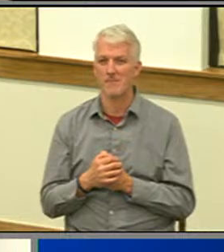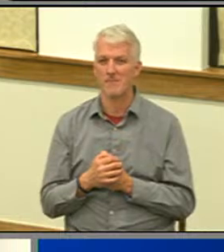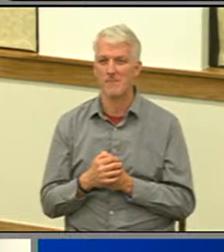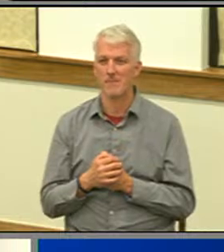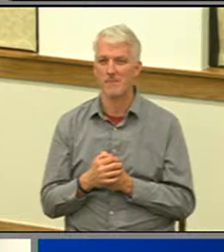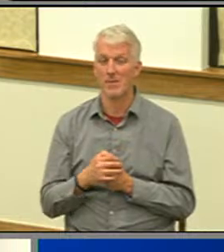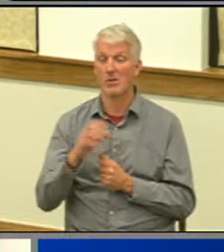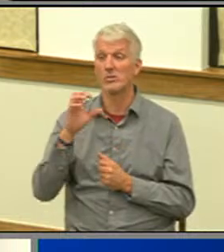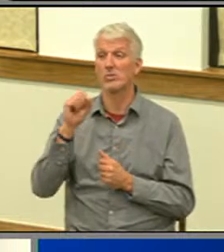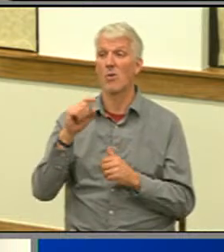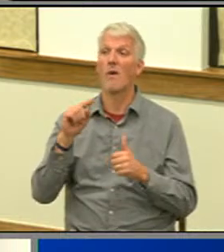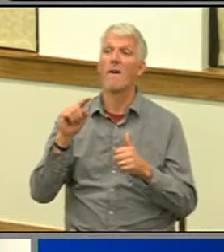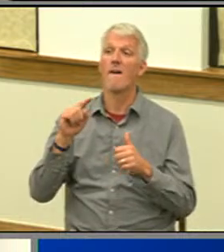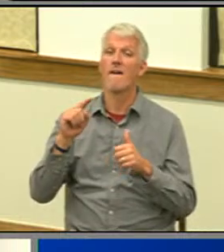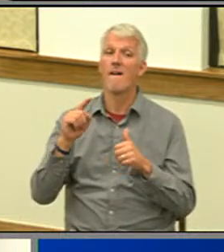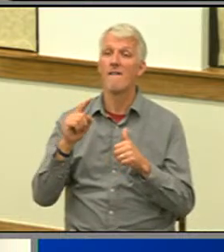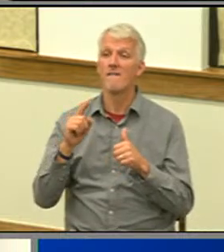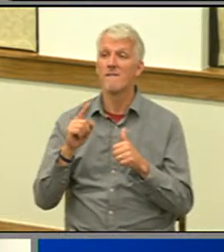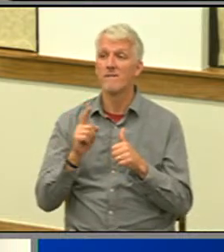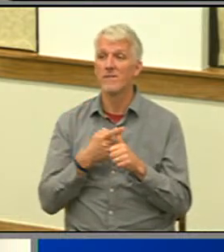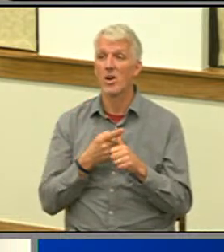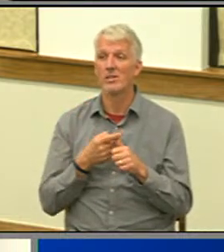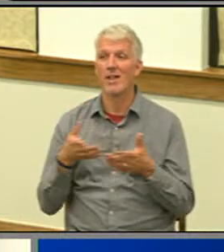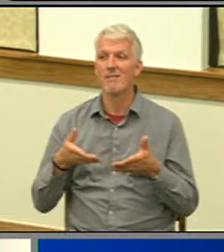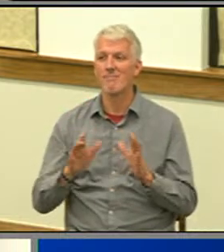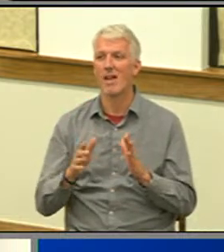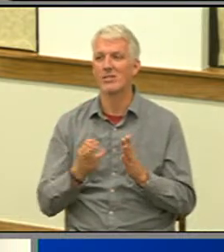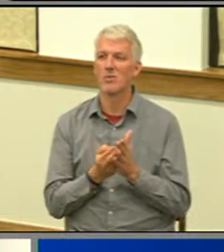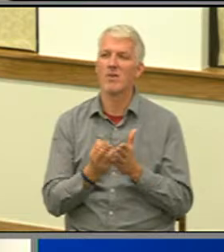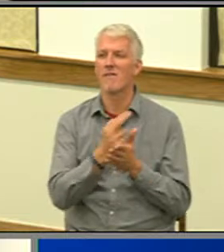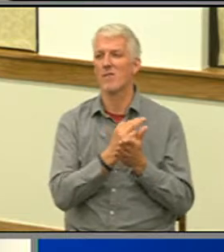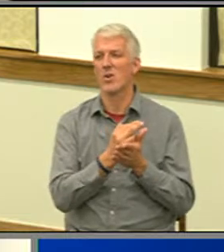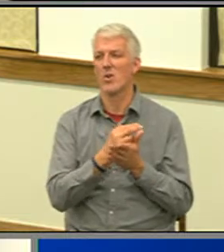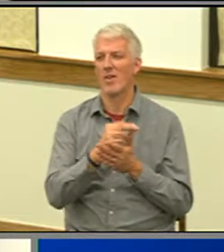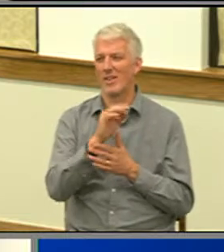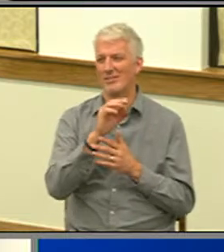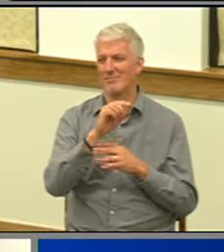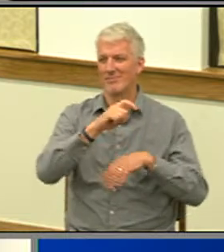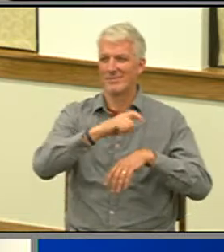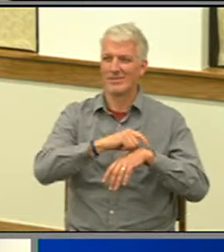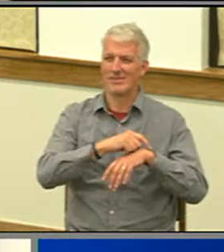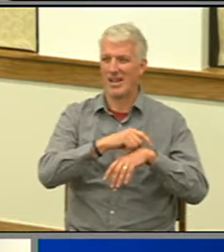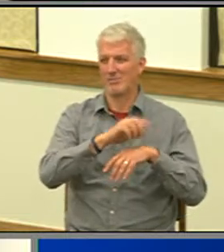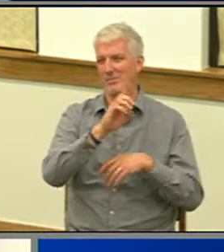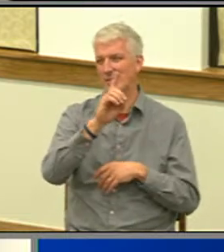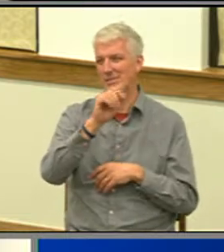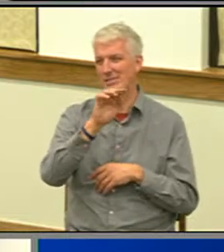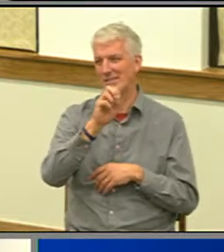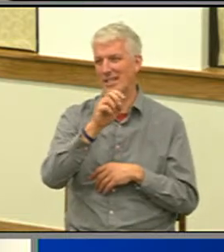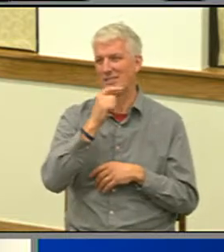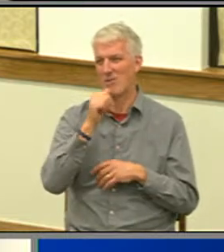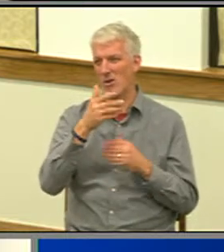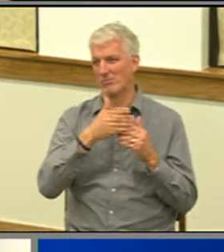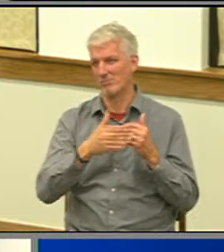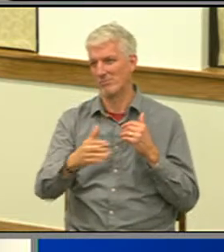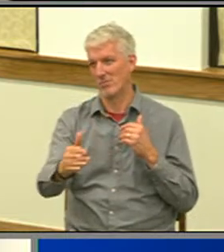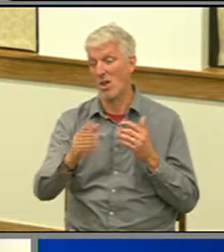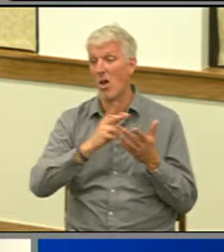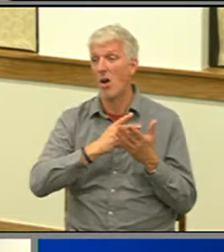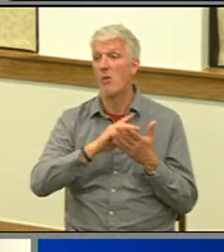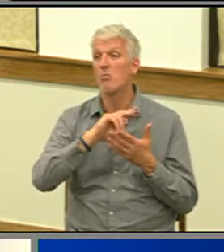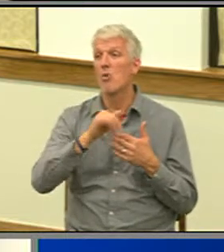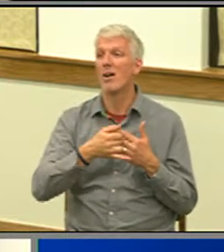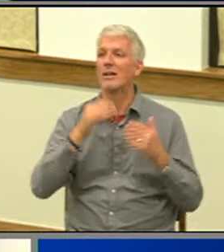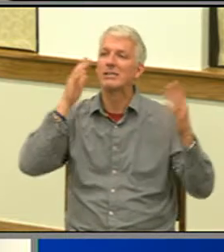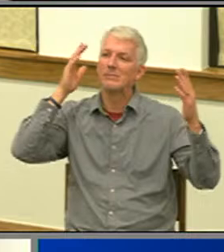So first, let's go over the dates for the project. The project is anticipated